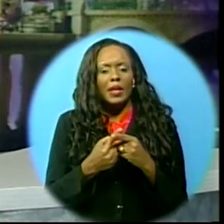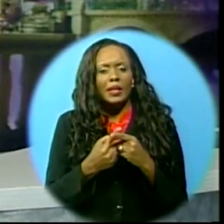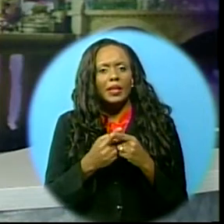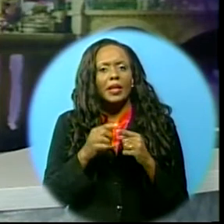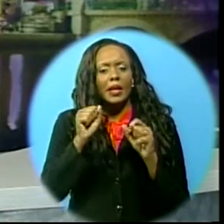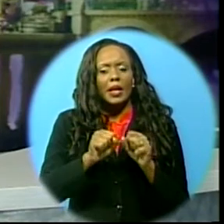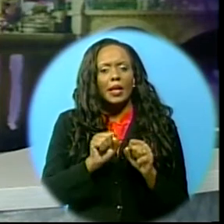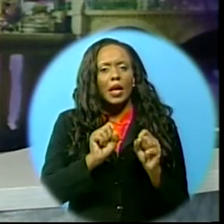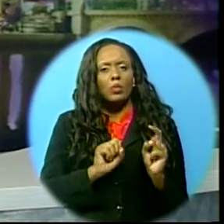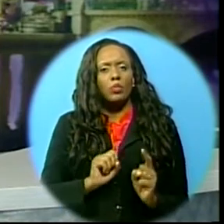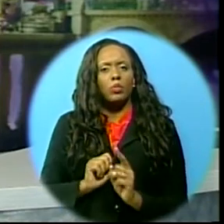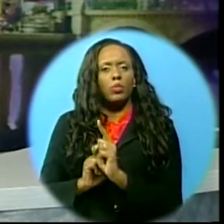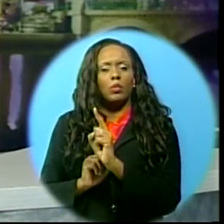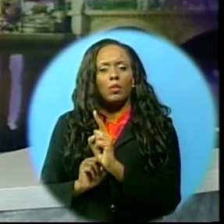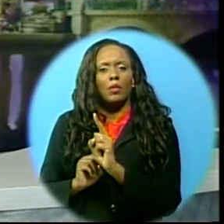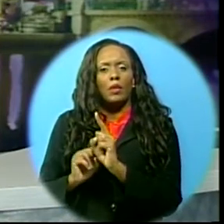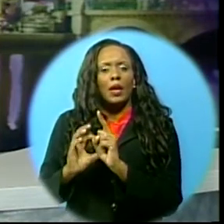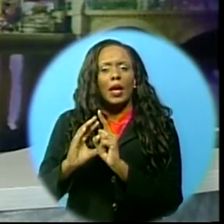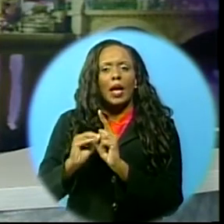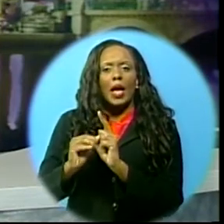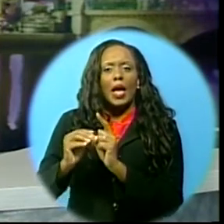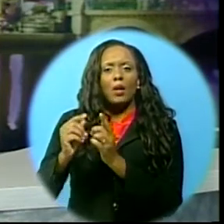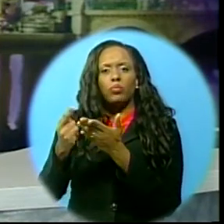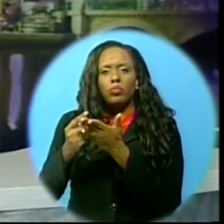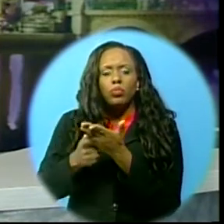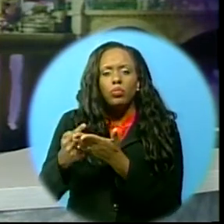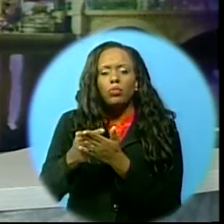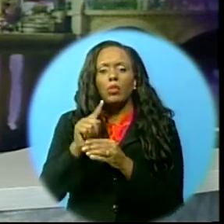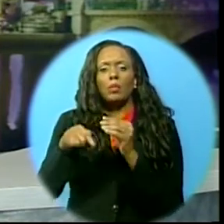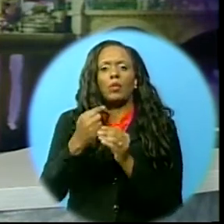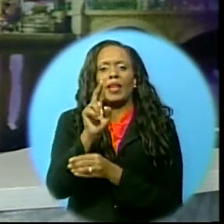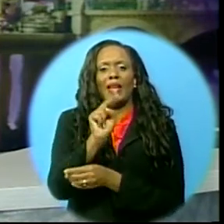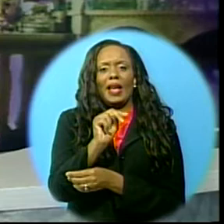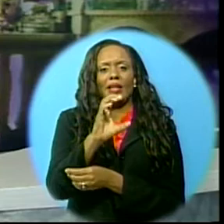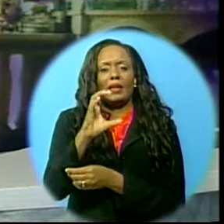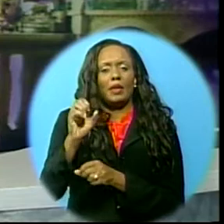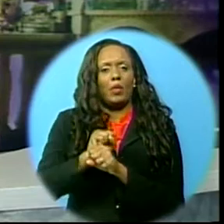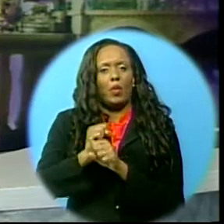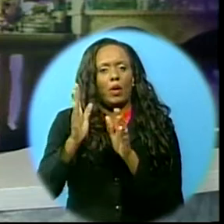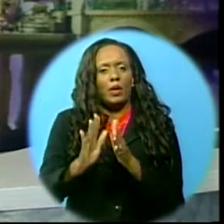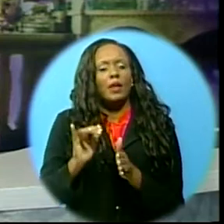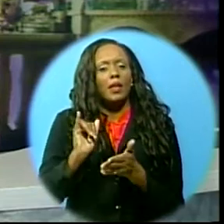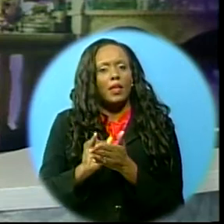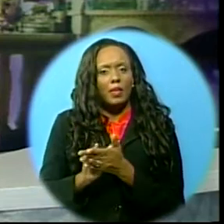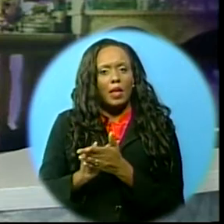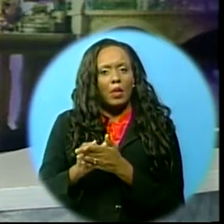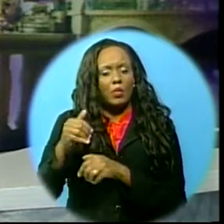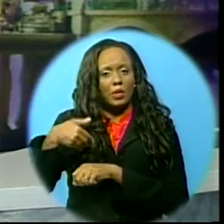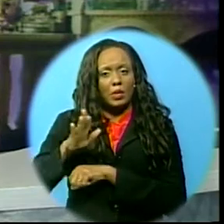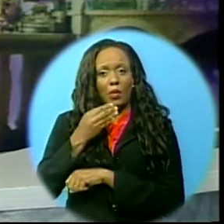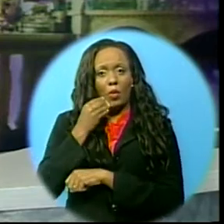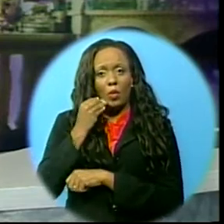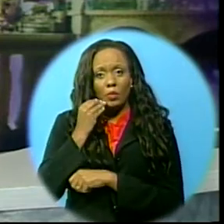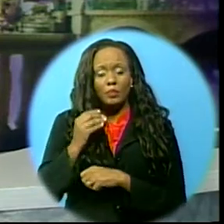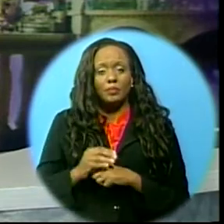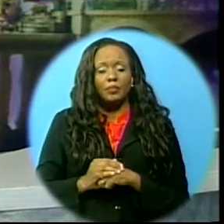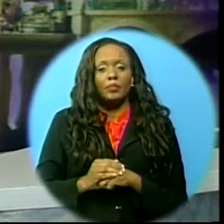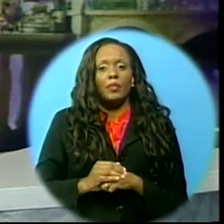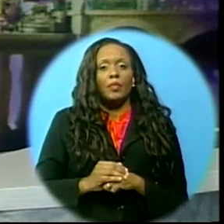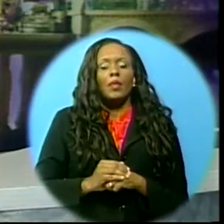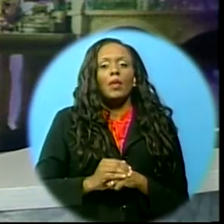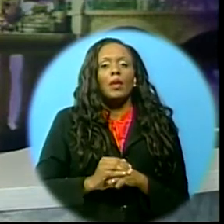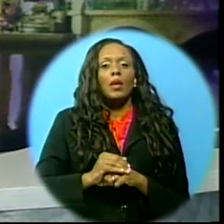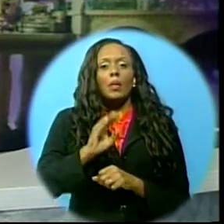Conservation Commission workers, which it is representing, will be heard. General Secretary Tony Moore maintains that the tribunal is